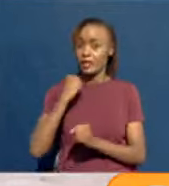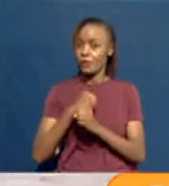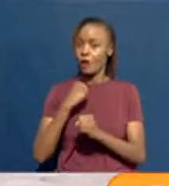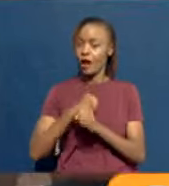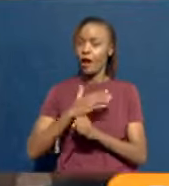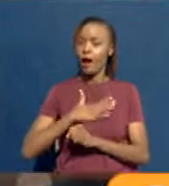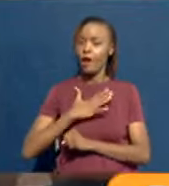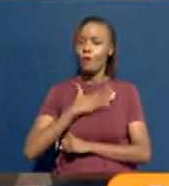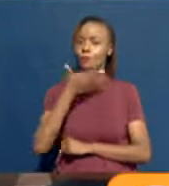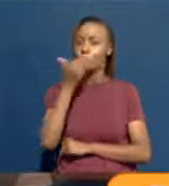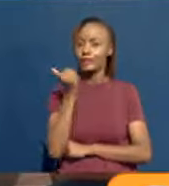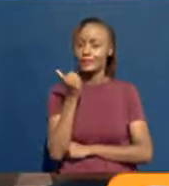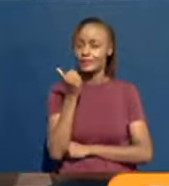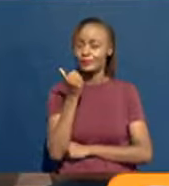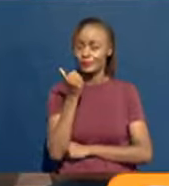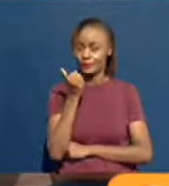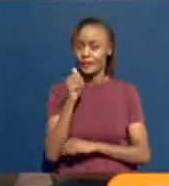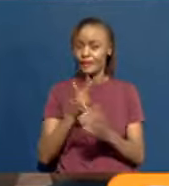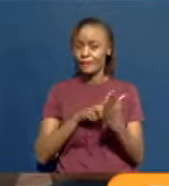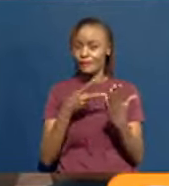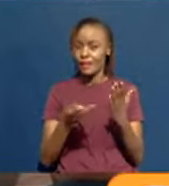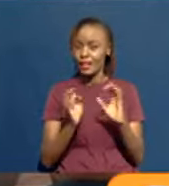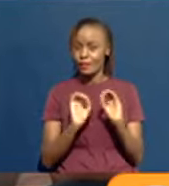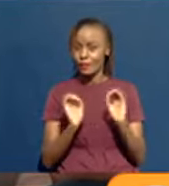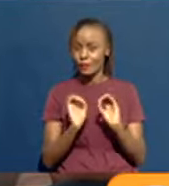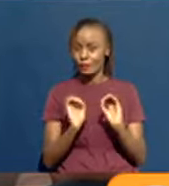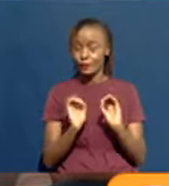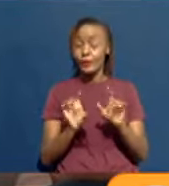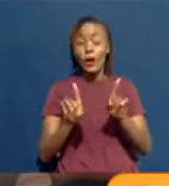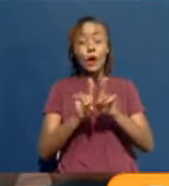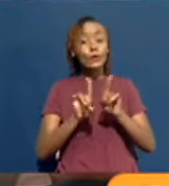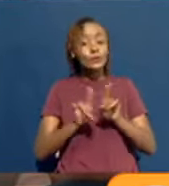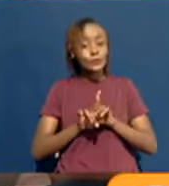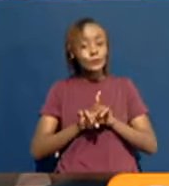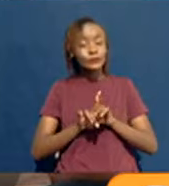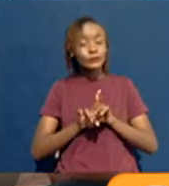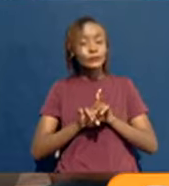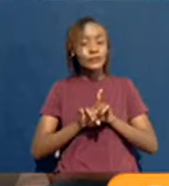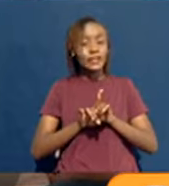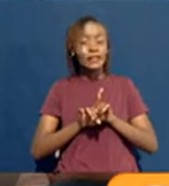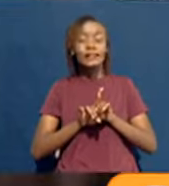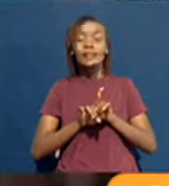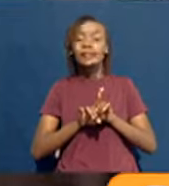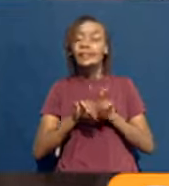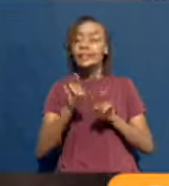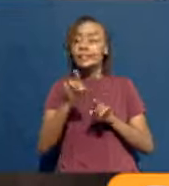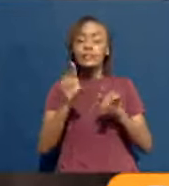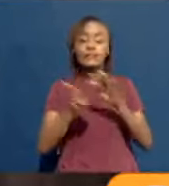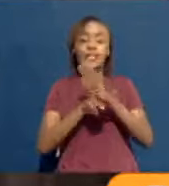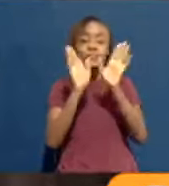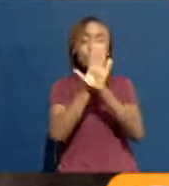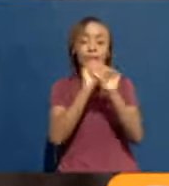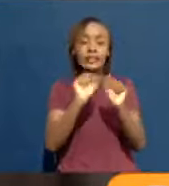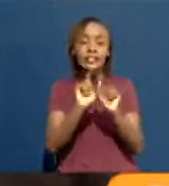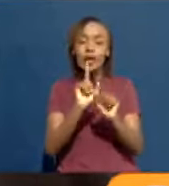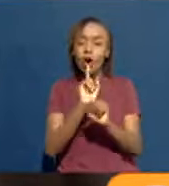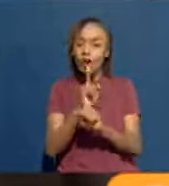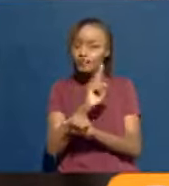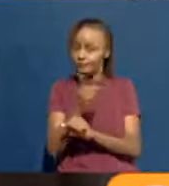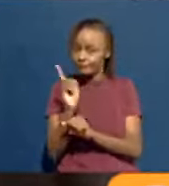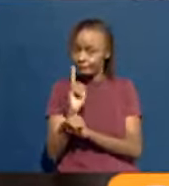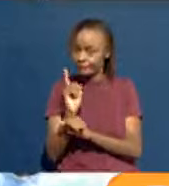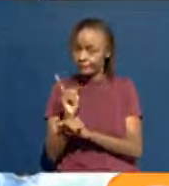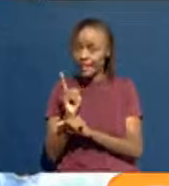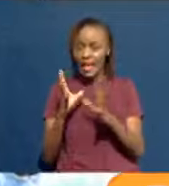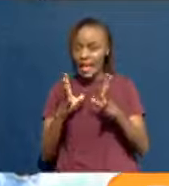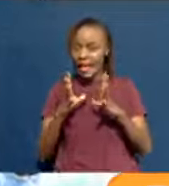not fail you. At the same time, the deputy president called elected leaders to order, saying as a party, they will not condone